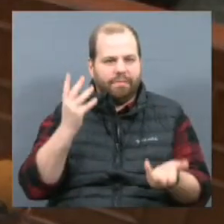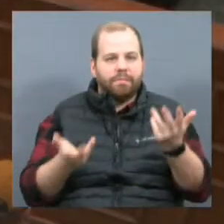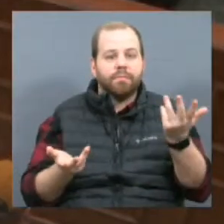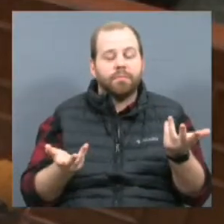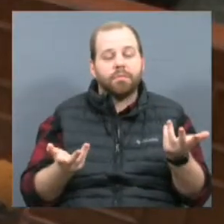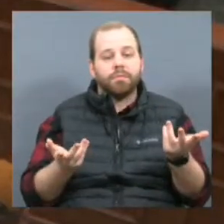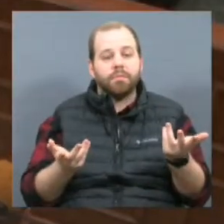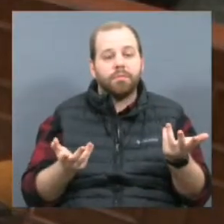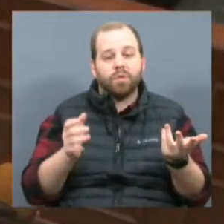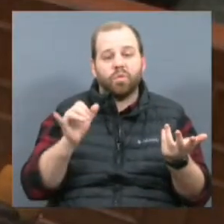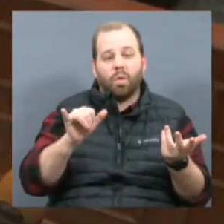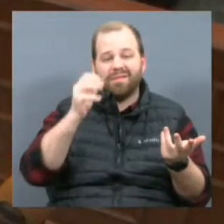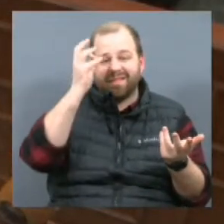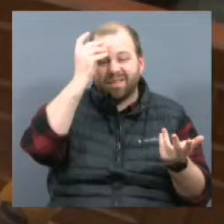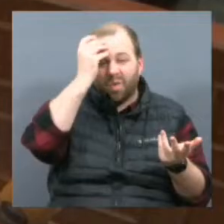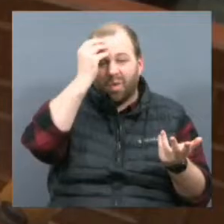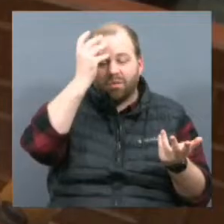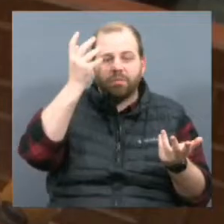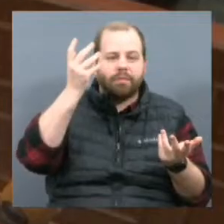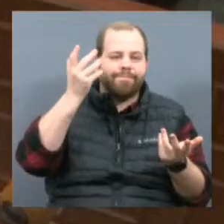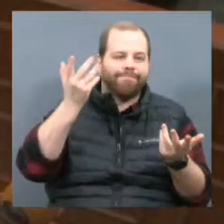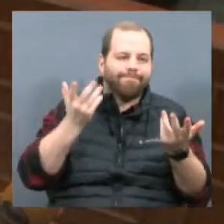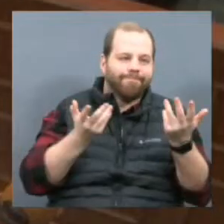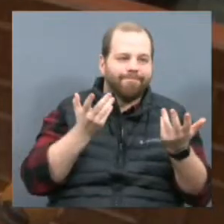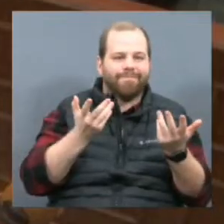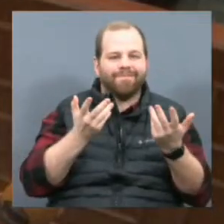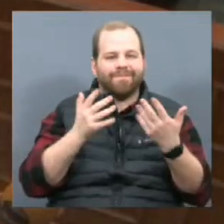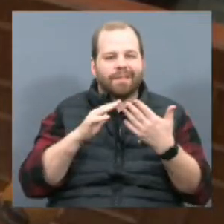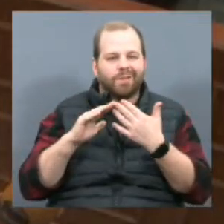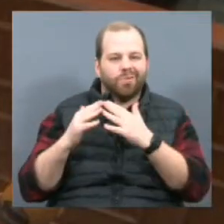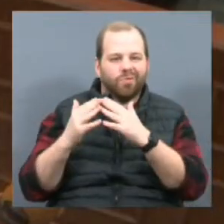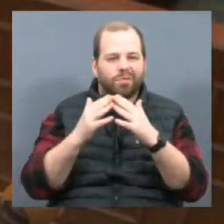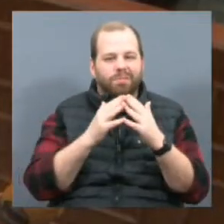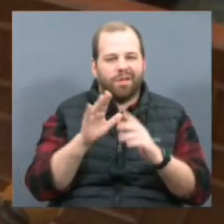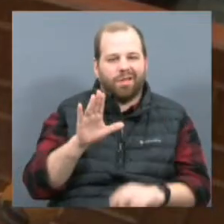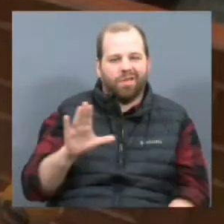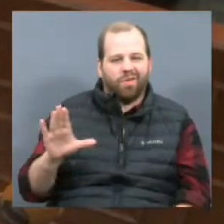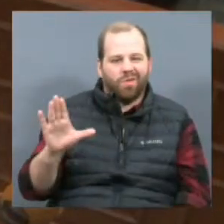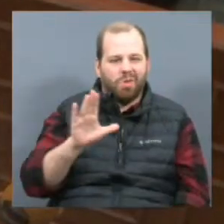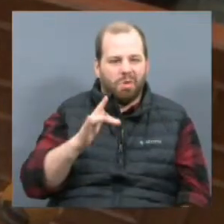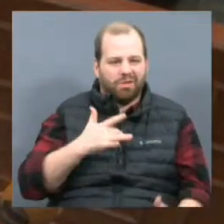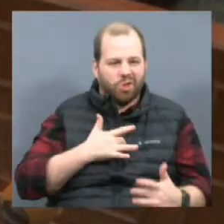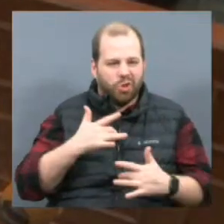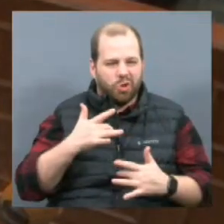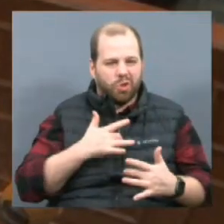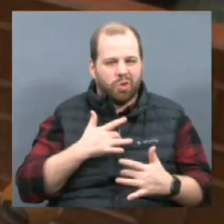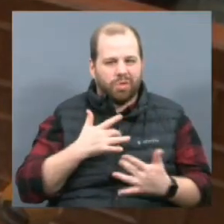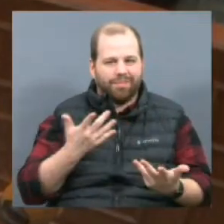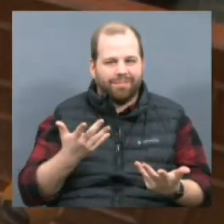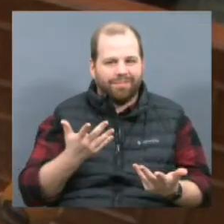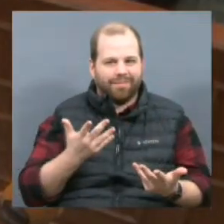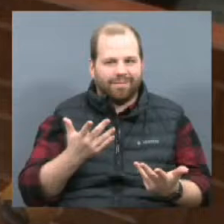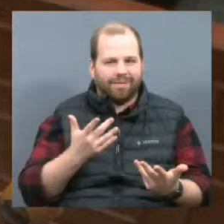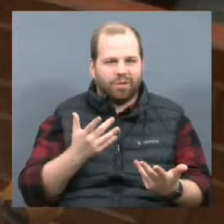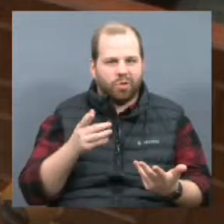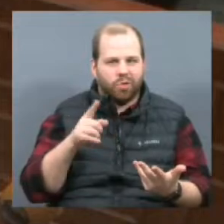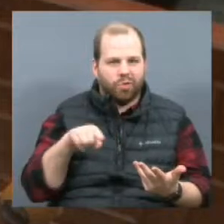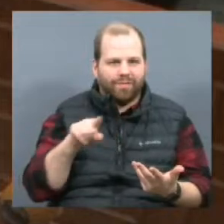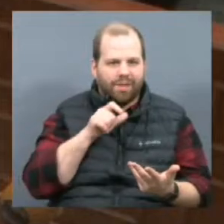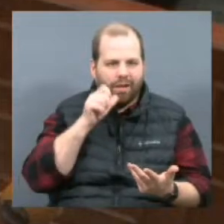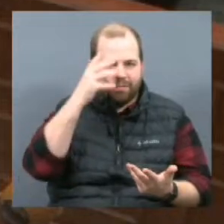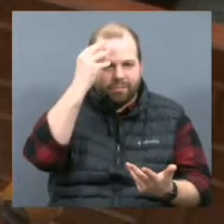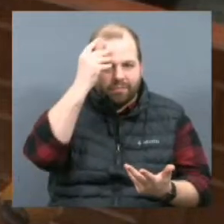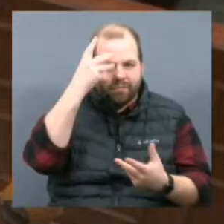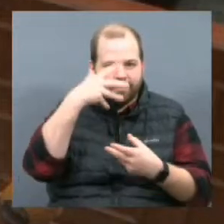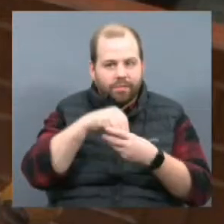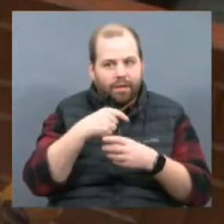and the consideration and the concerns of the residents still hasn't been fully considered. And I know there's parking issues. I even think about funerals. I've been